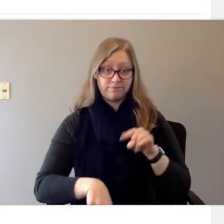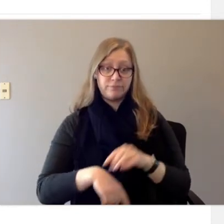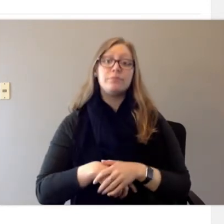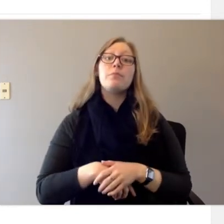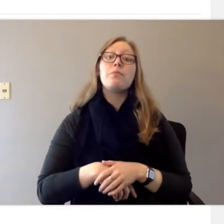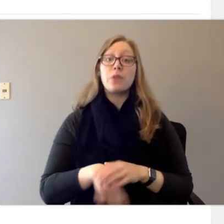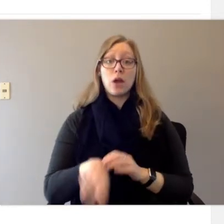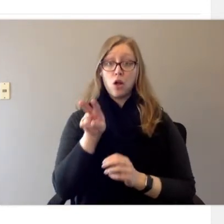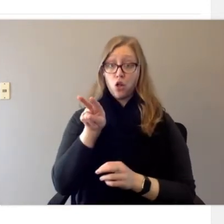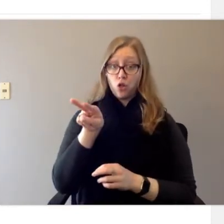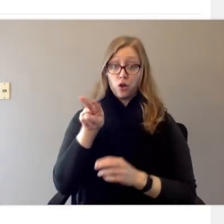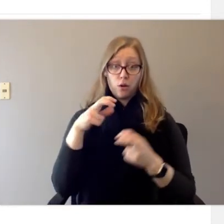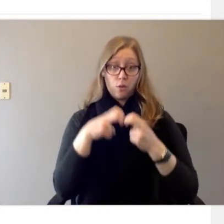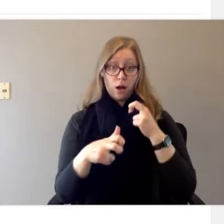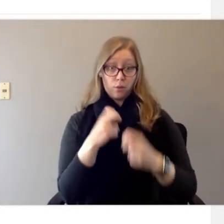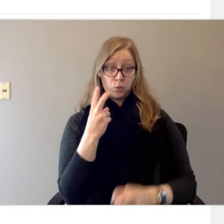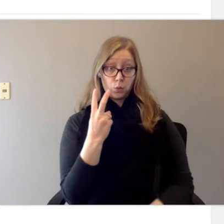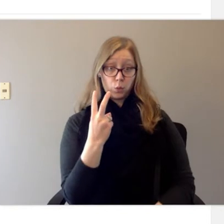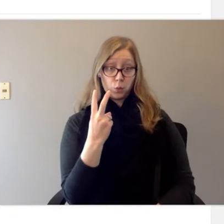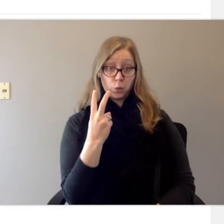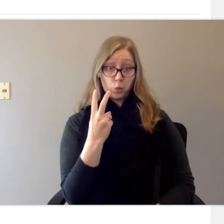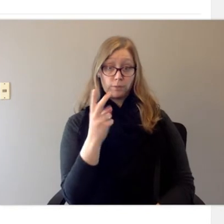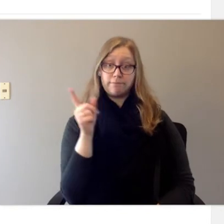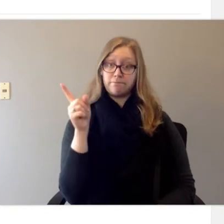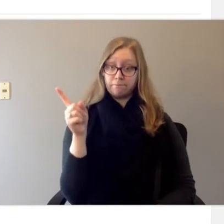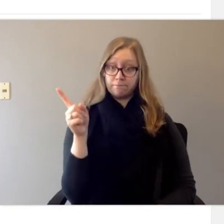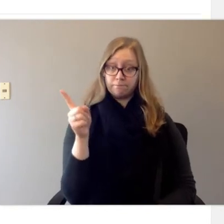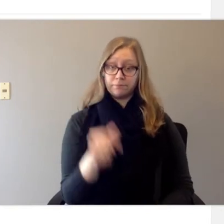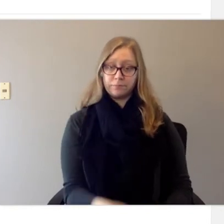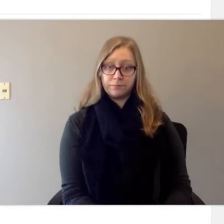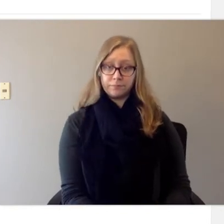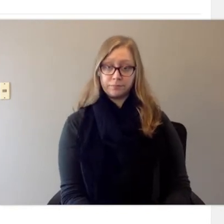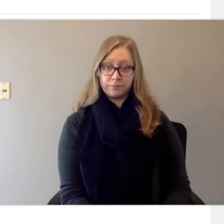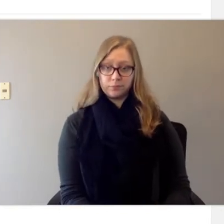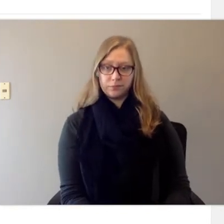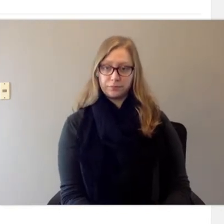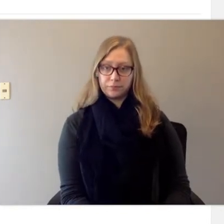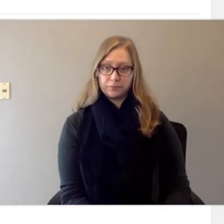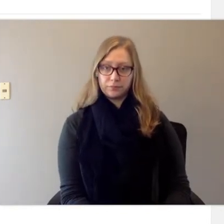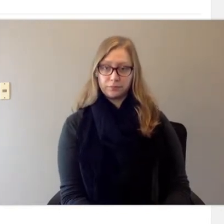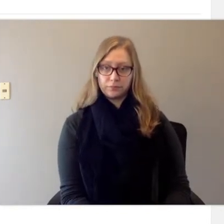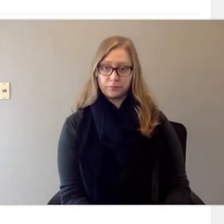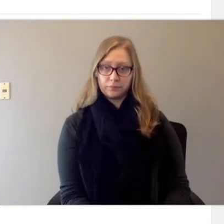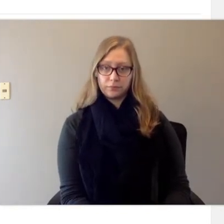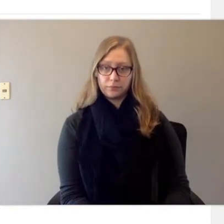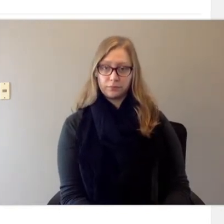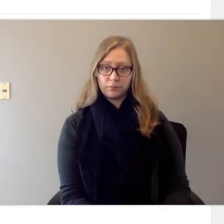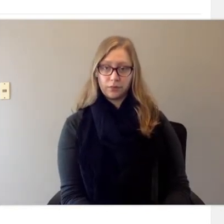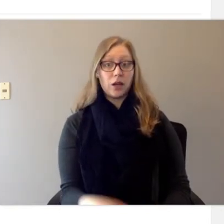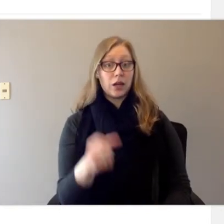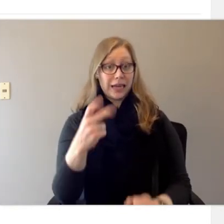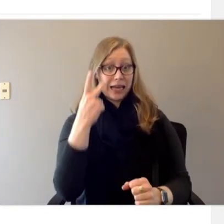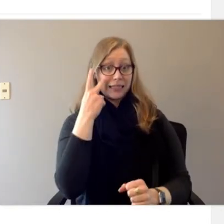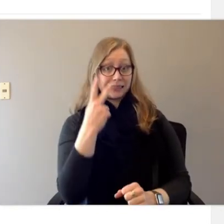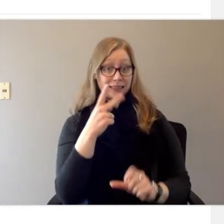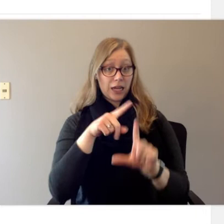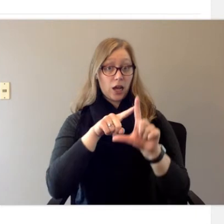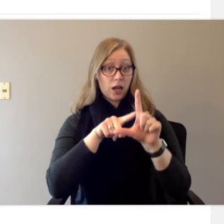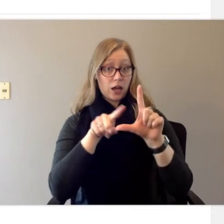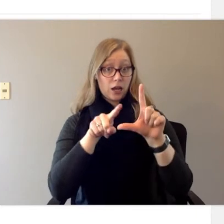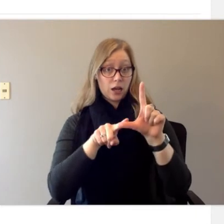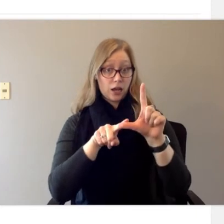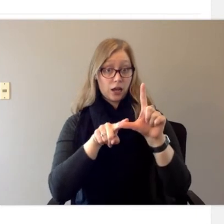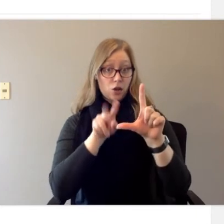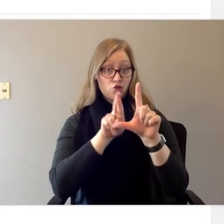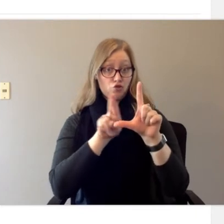problem 2, we can see that we have a right angle, so we know all right angles are